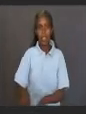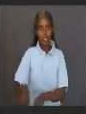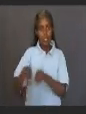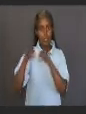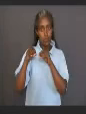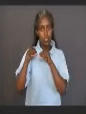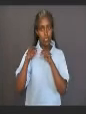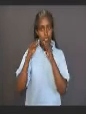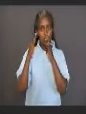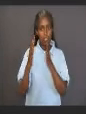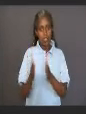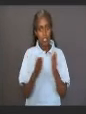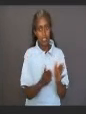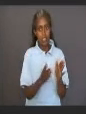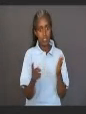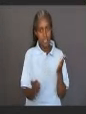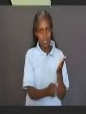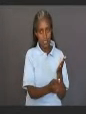Students, let's get ready.